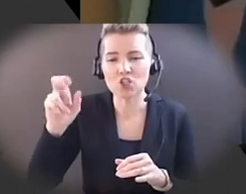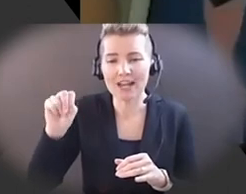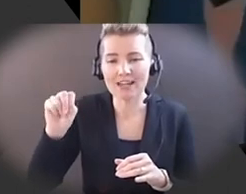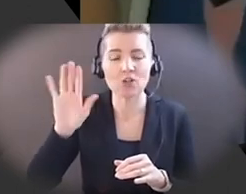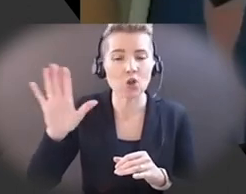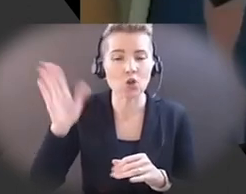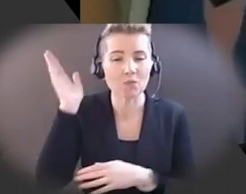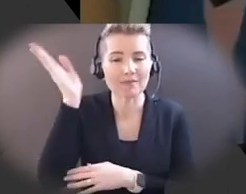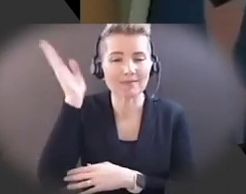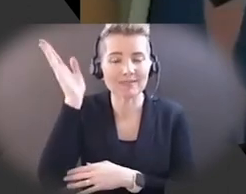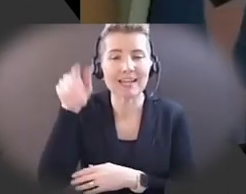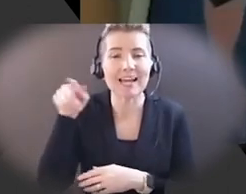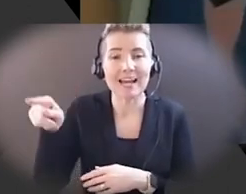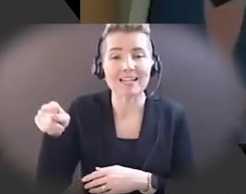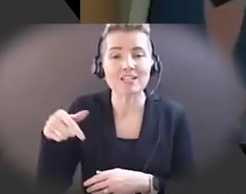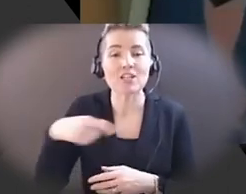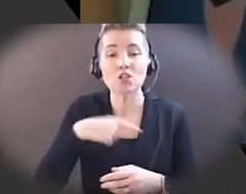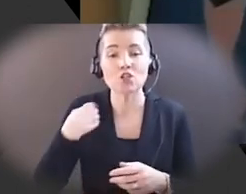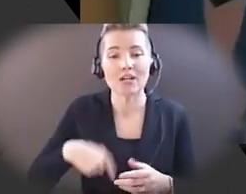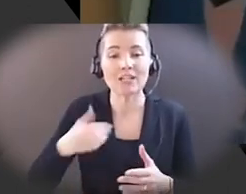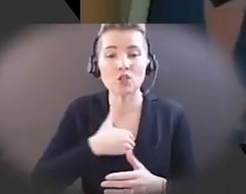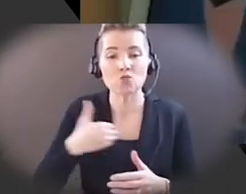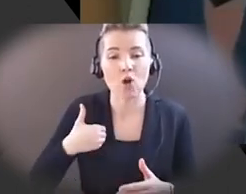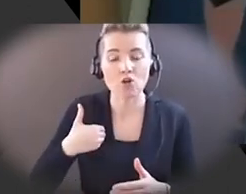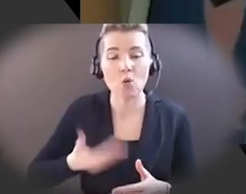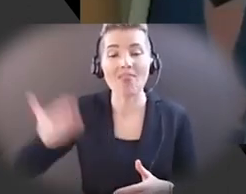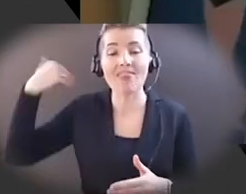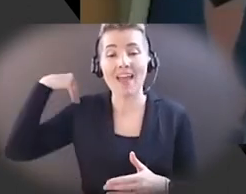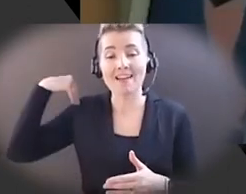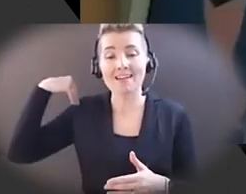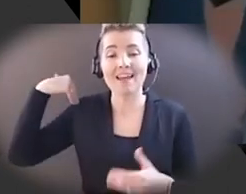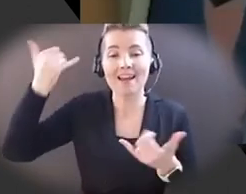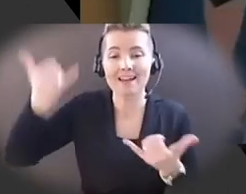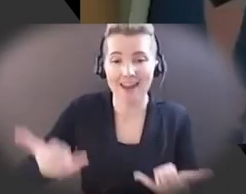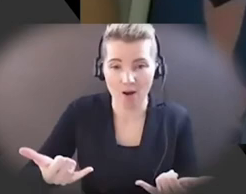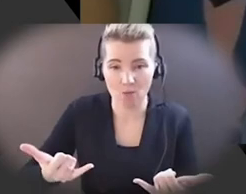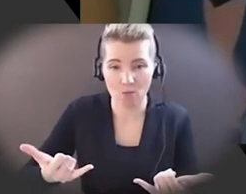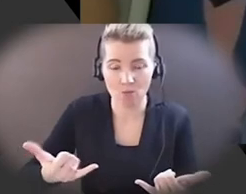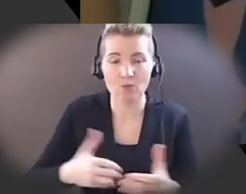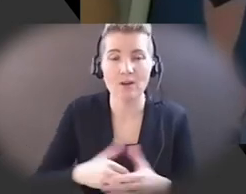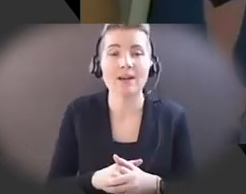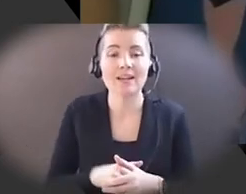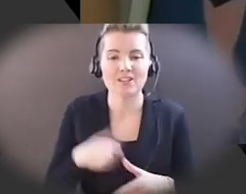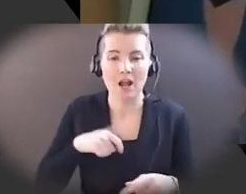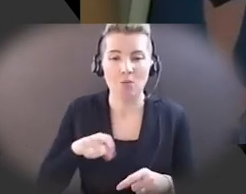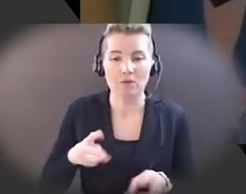Now, which will be on December 5th. And I think that's going to be linked into the chat.